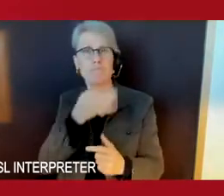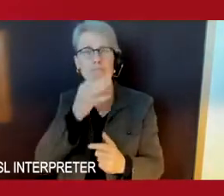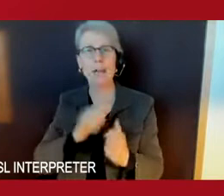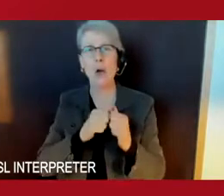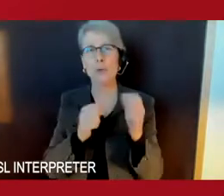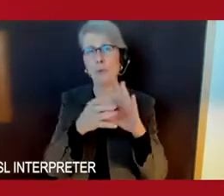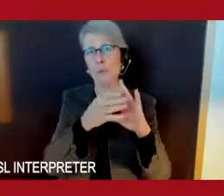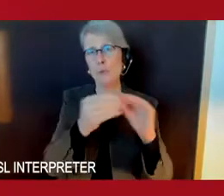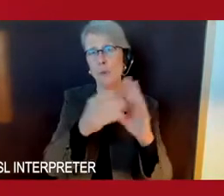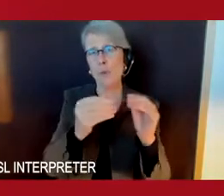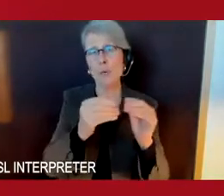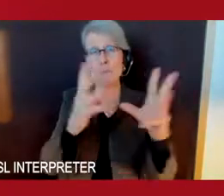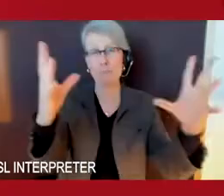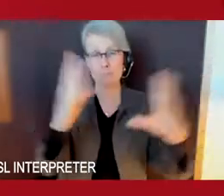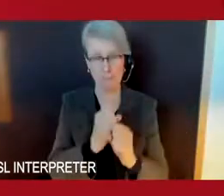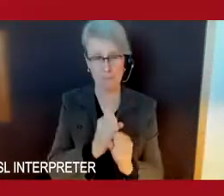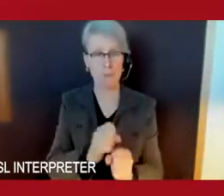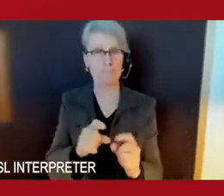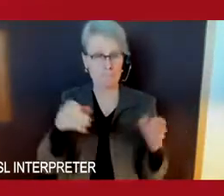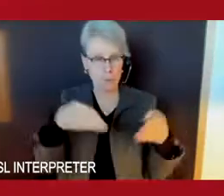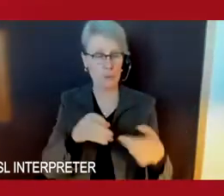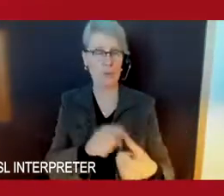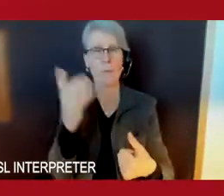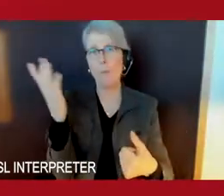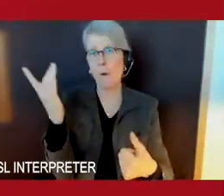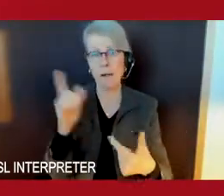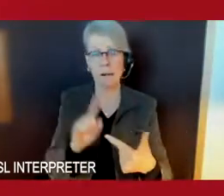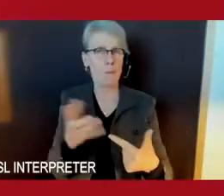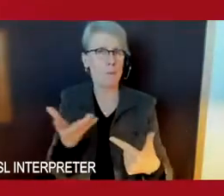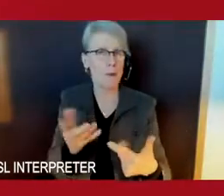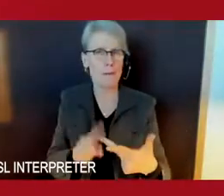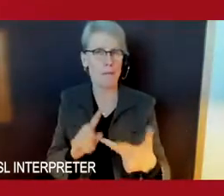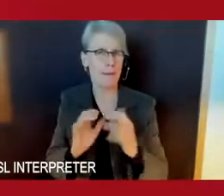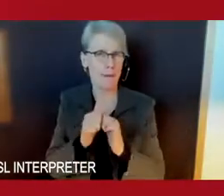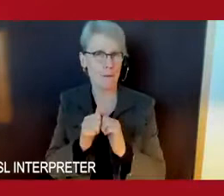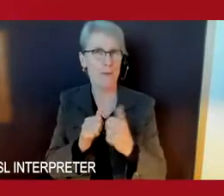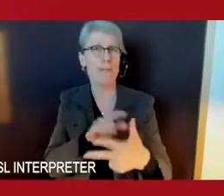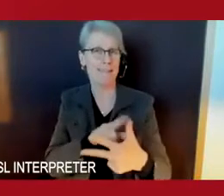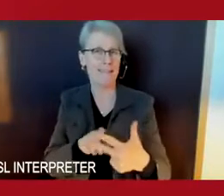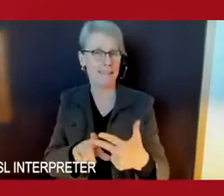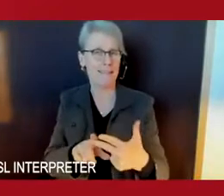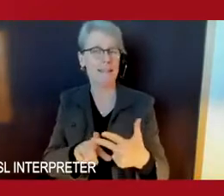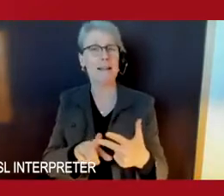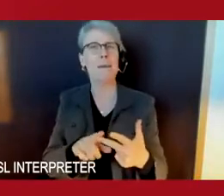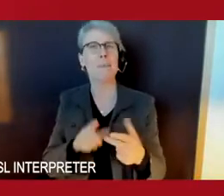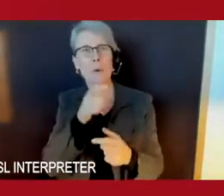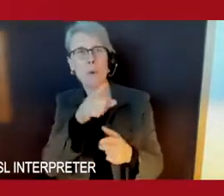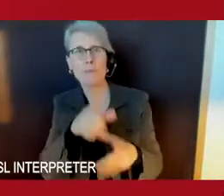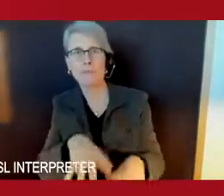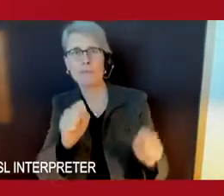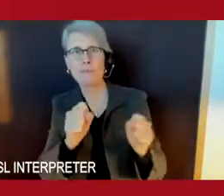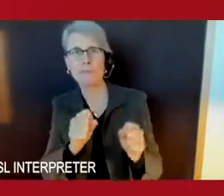to scale stories that demonstrate the why, what, and how of resilience, if we don't